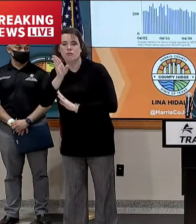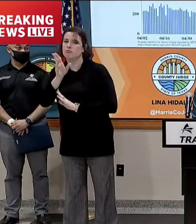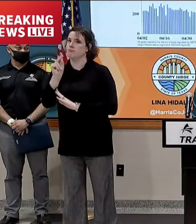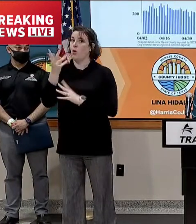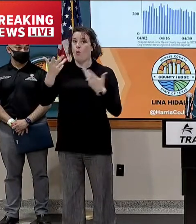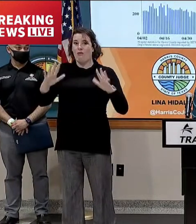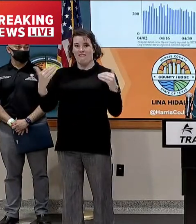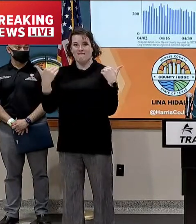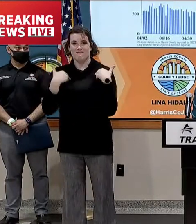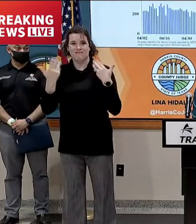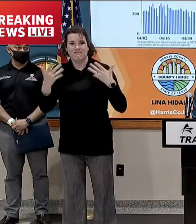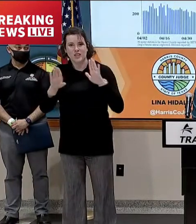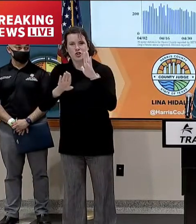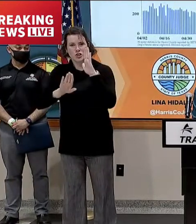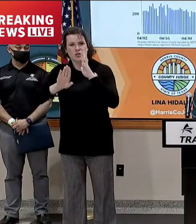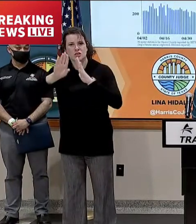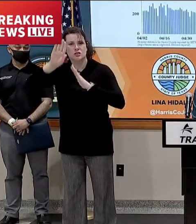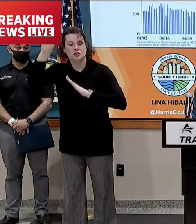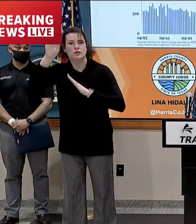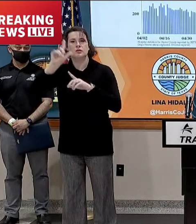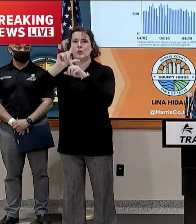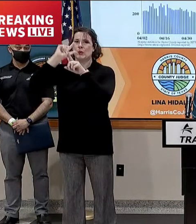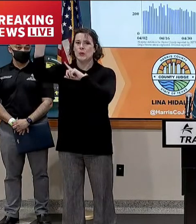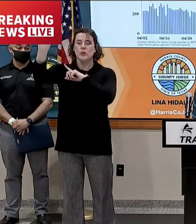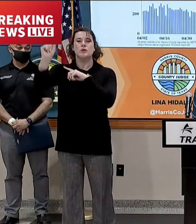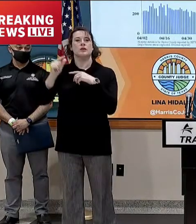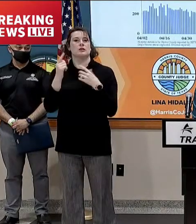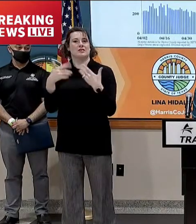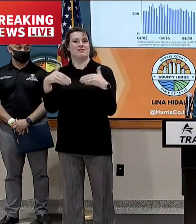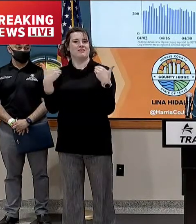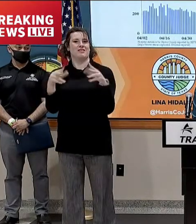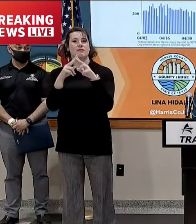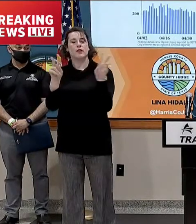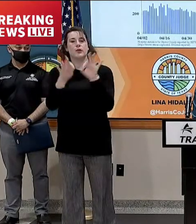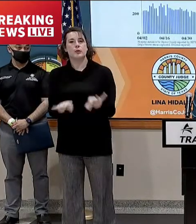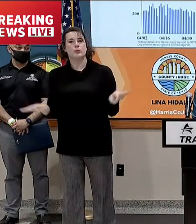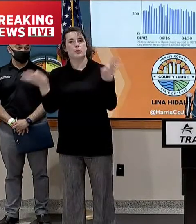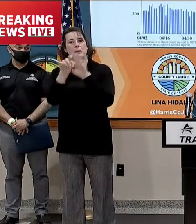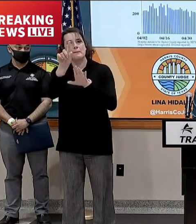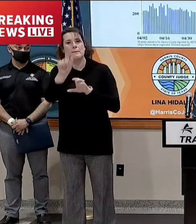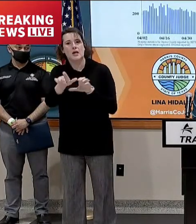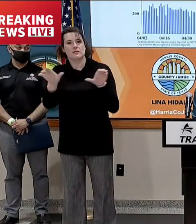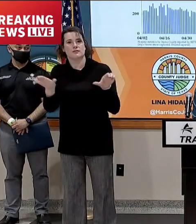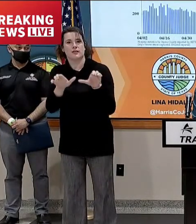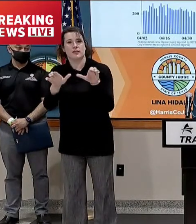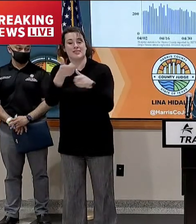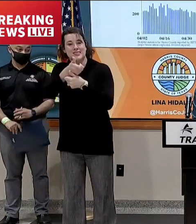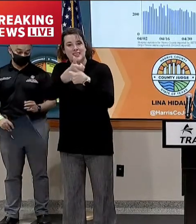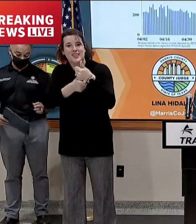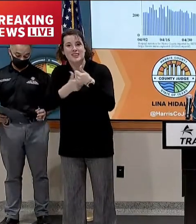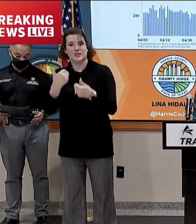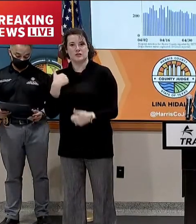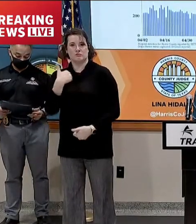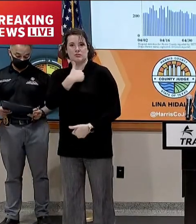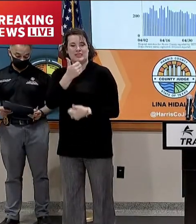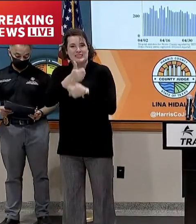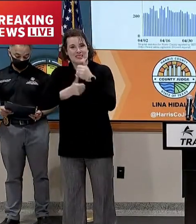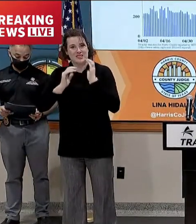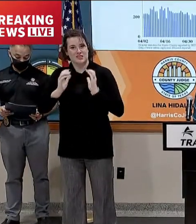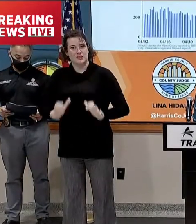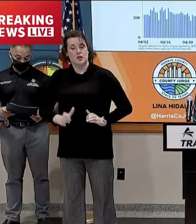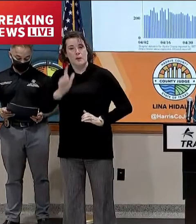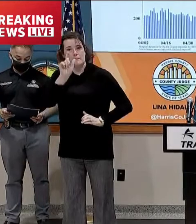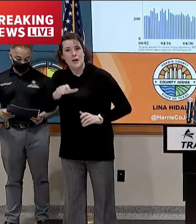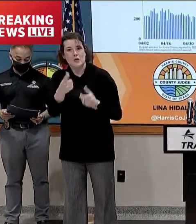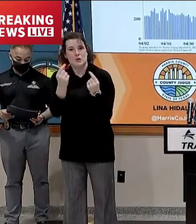situation, and we cannot let this moment pass without action. Here are the steps every resident needs to take right now to